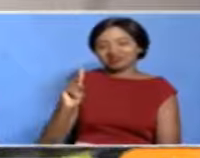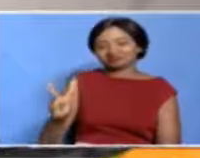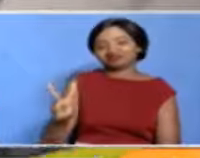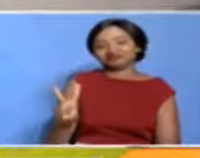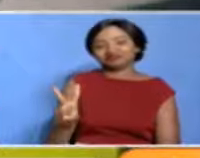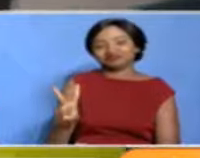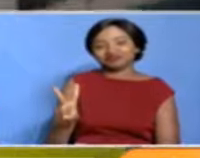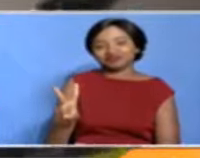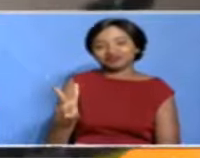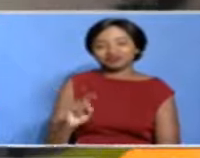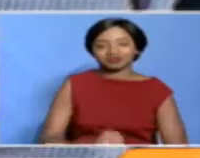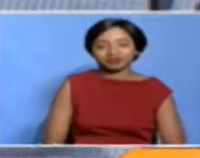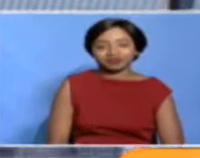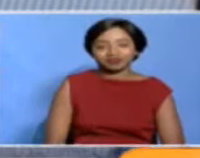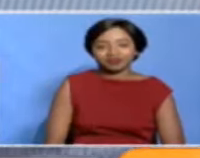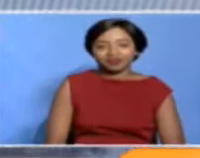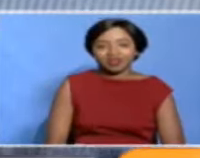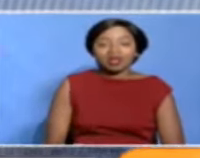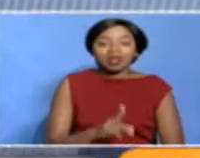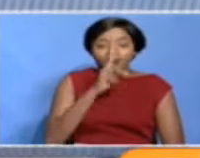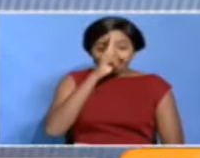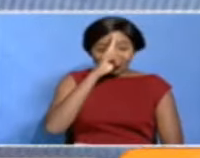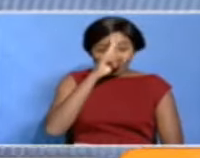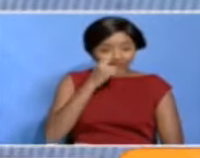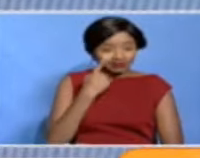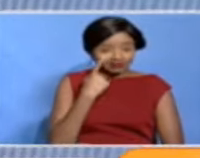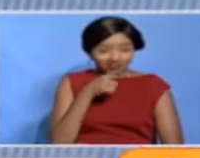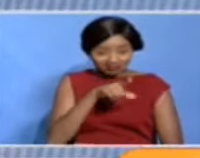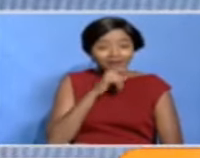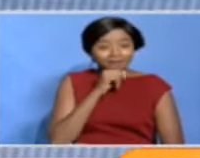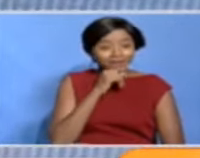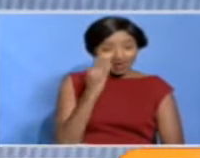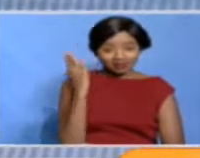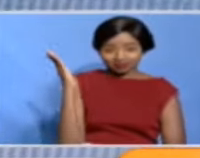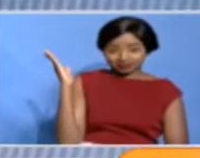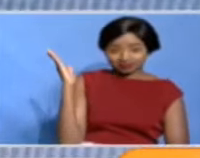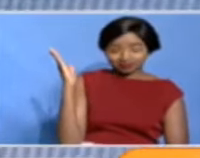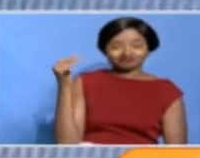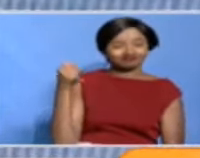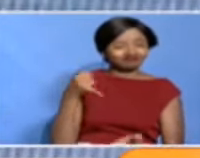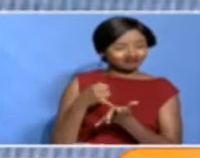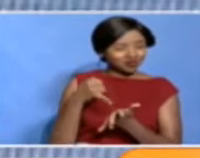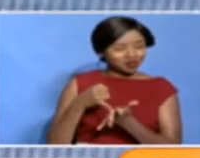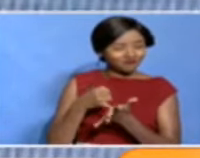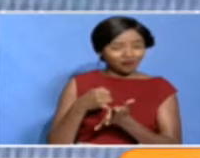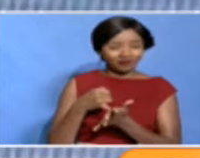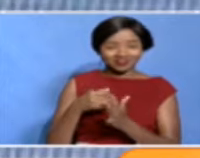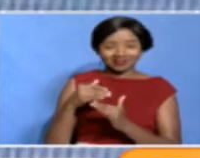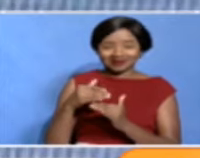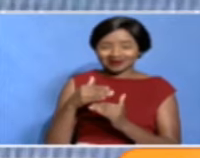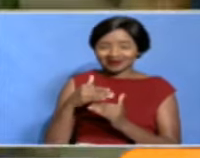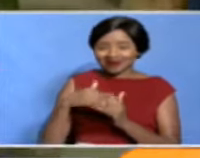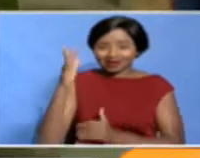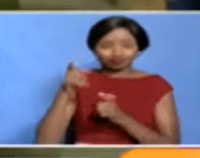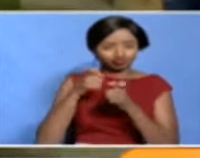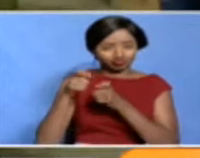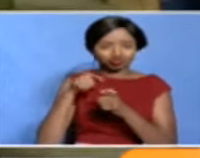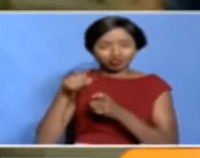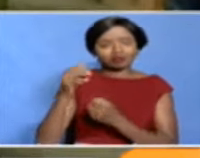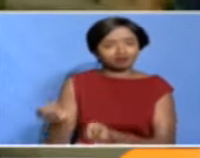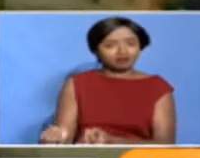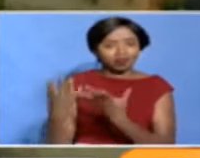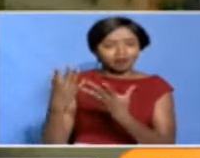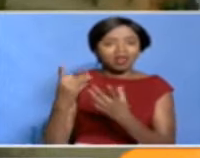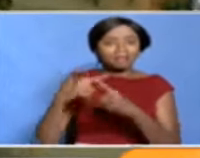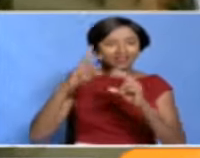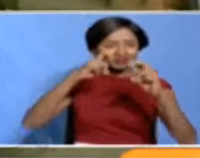in Nairobi. Police believe he was a key mastermind of the Riverside attack. Investigators moved with speed to